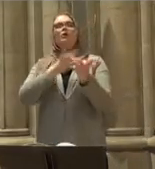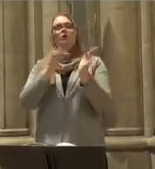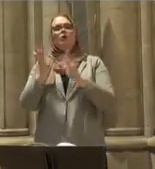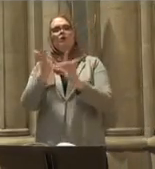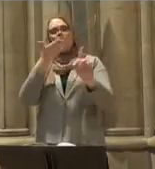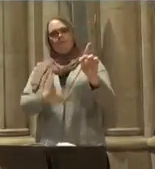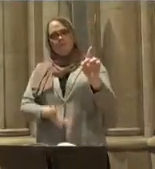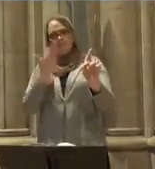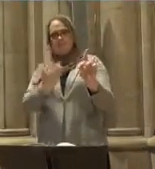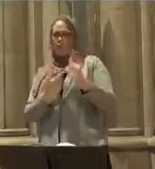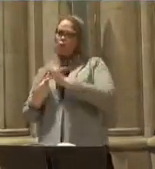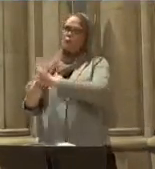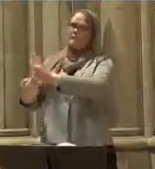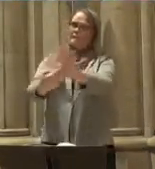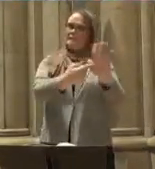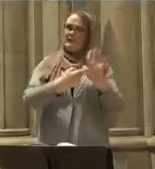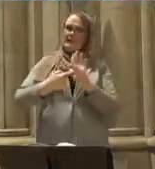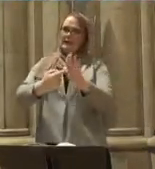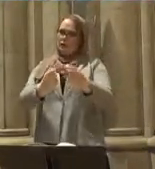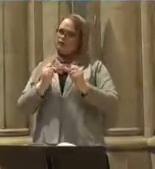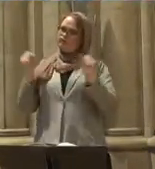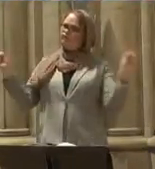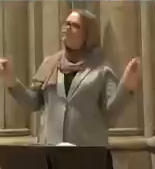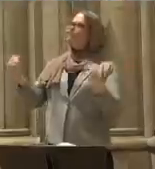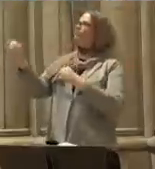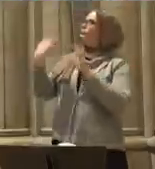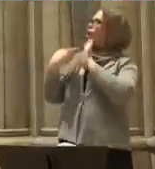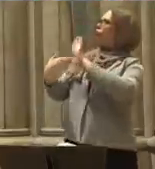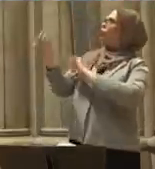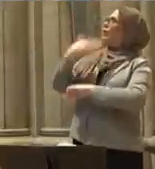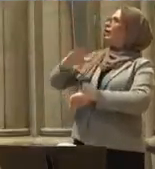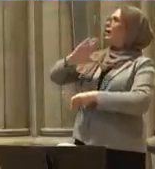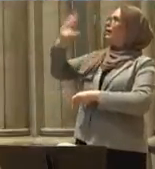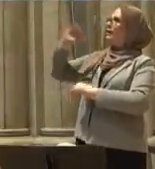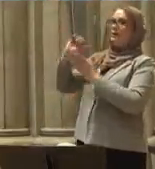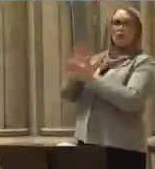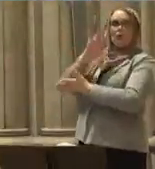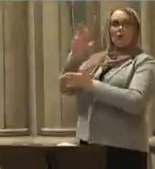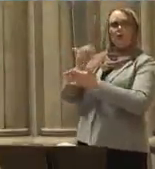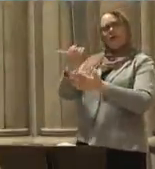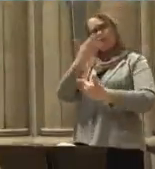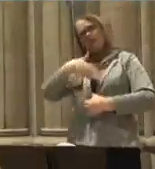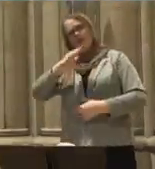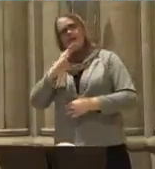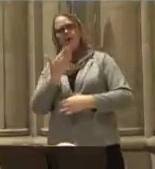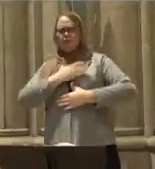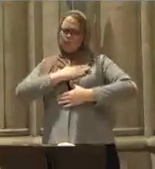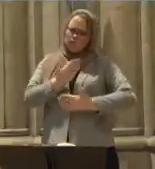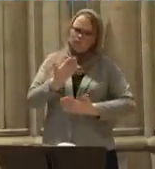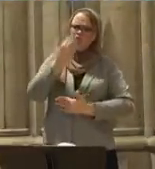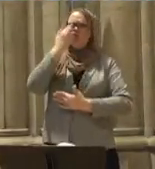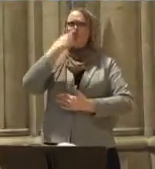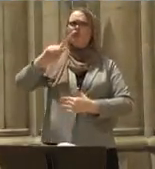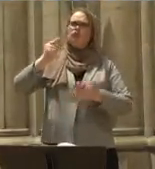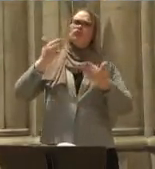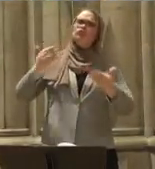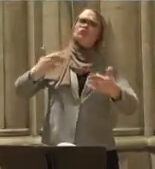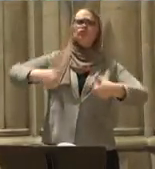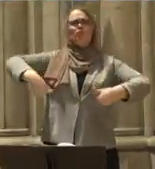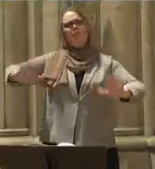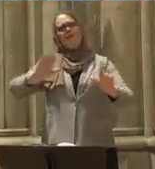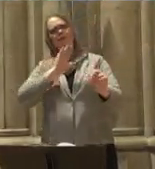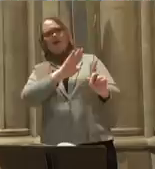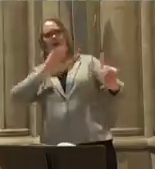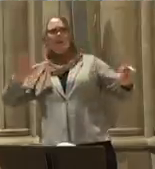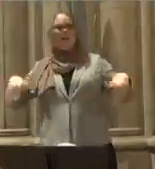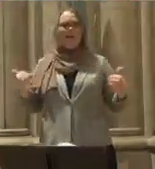your glory. Giving himself freely to death on the cross, he triumphed over evil, opening